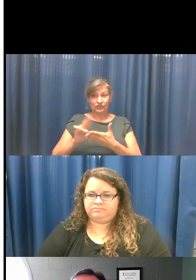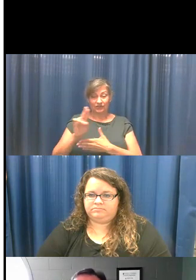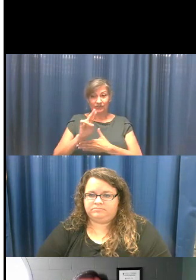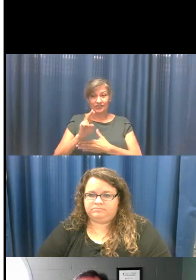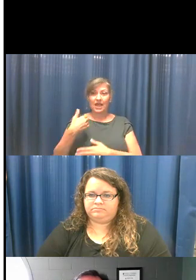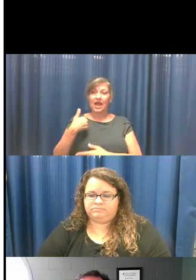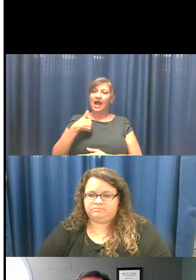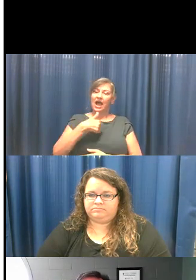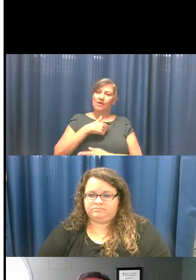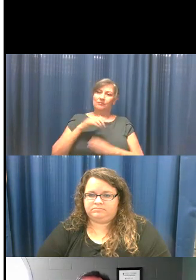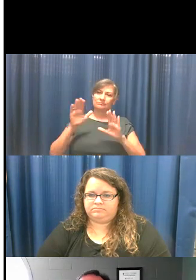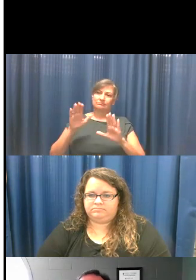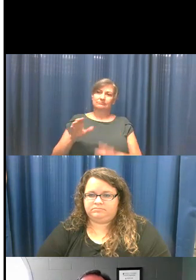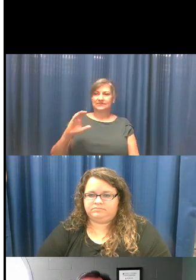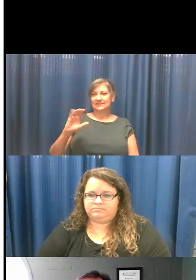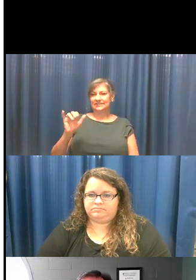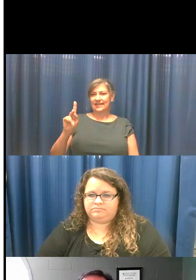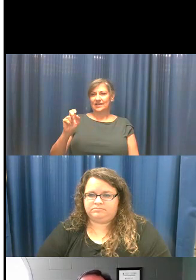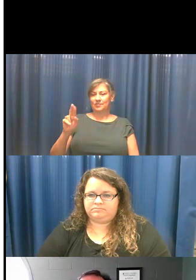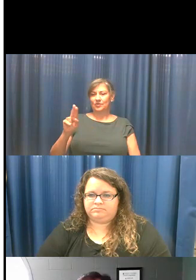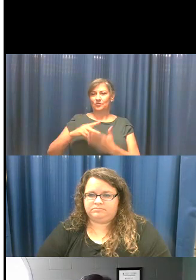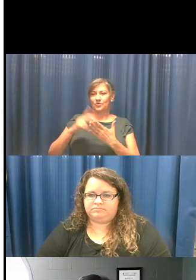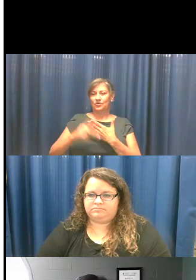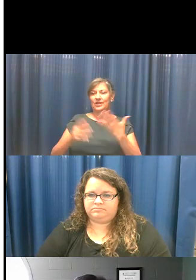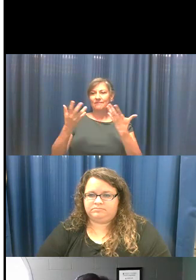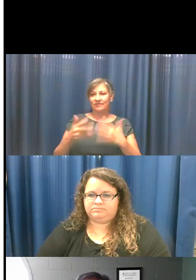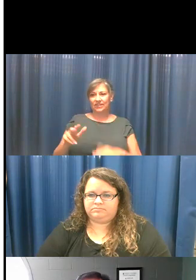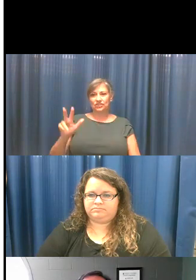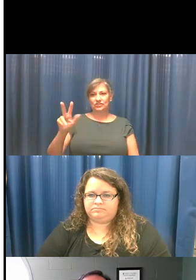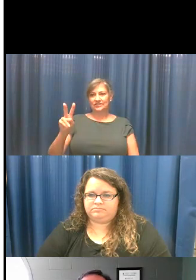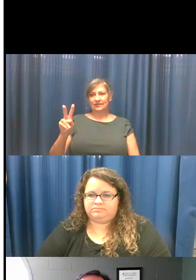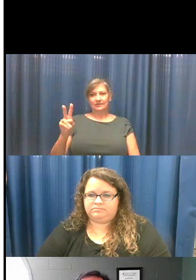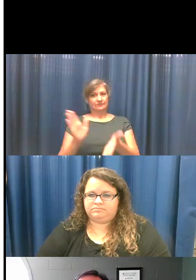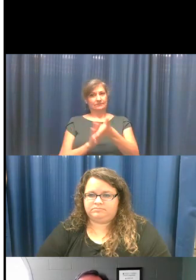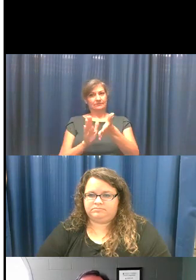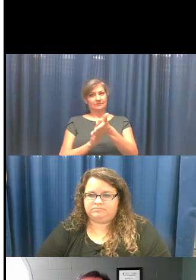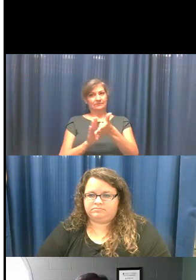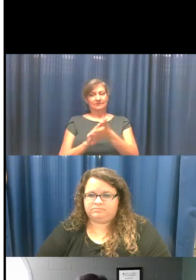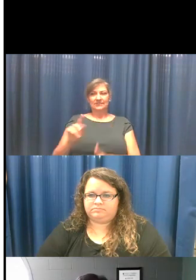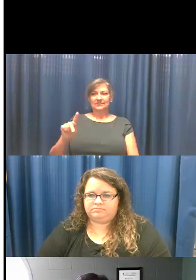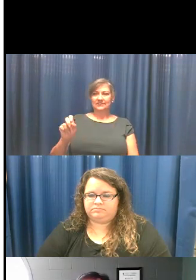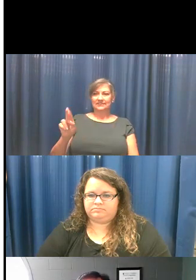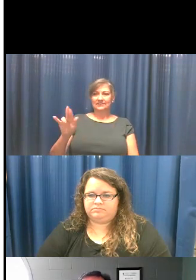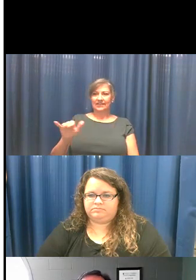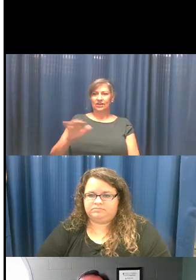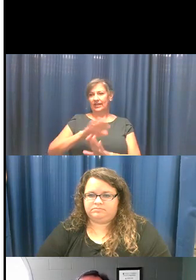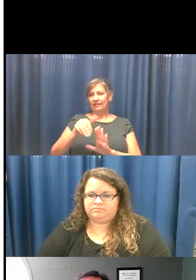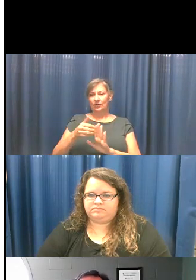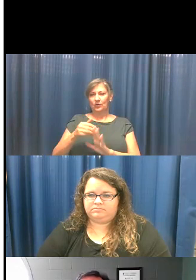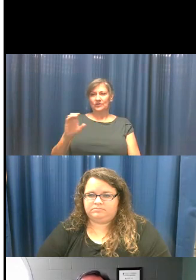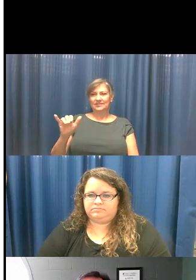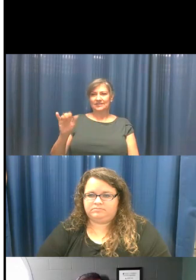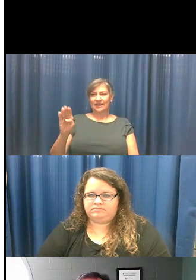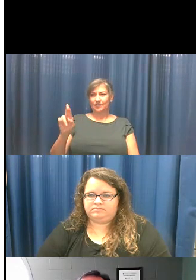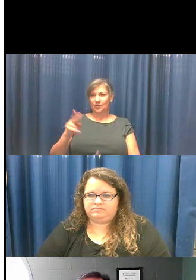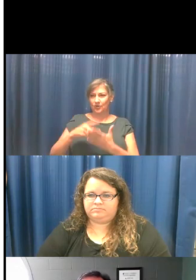our incredible cyber program finished 32nd. Huge kudos to Terry and the whole cyber program. You all are just